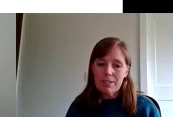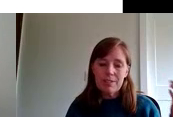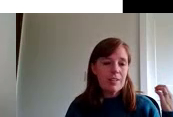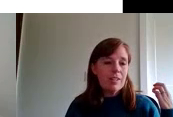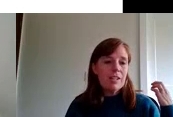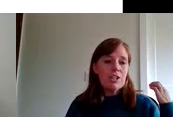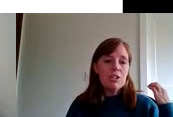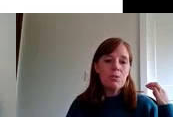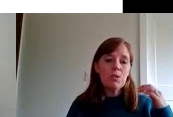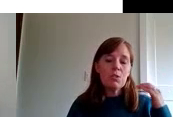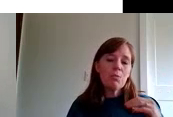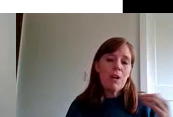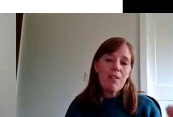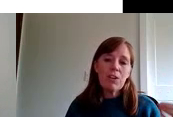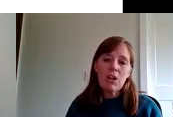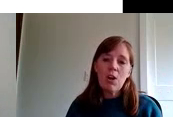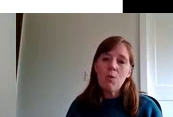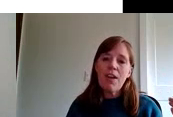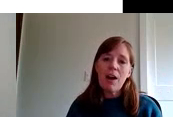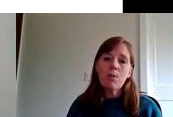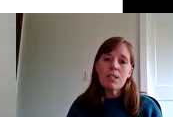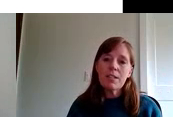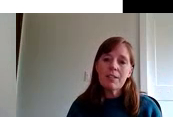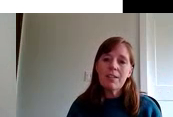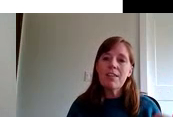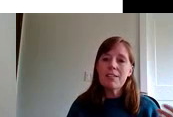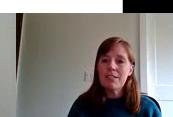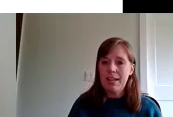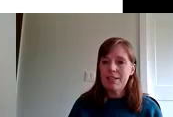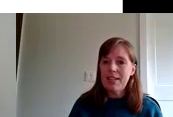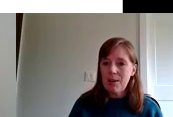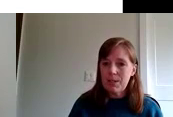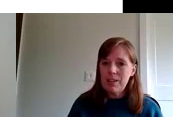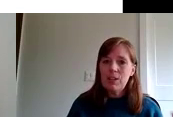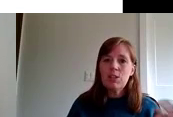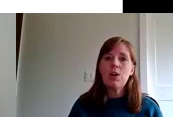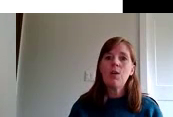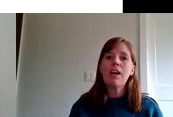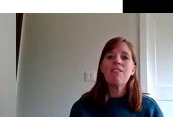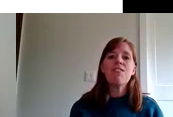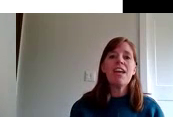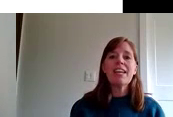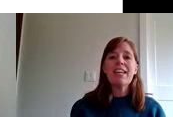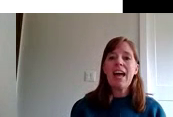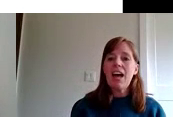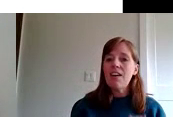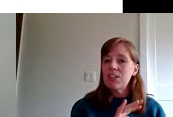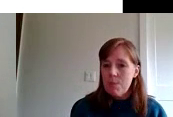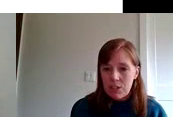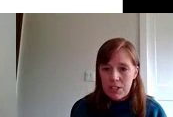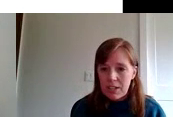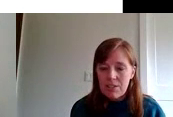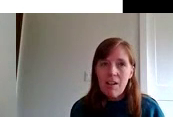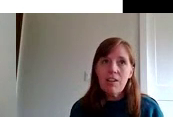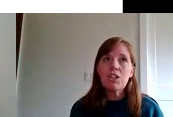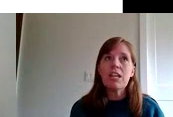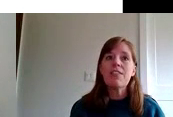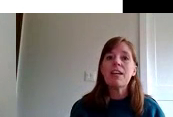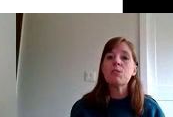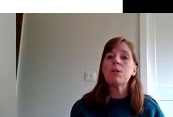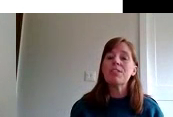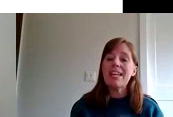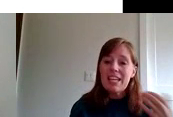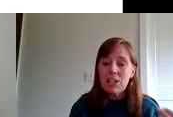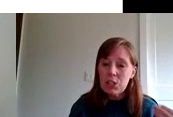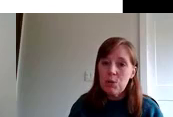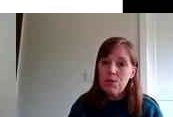favorite quotes is, students would rather go without than stand out. So if they can have as much